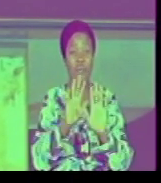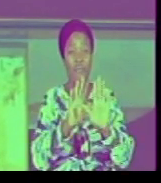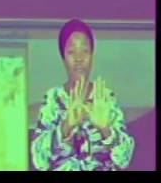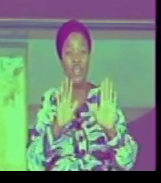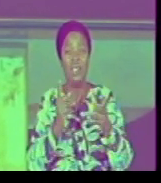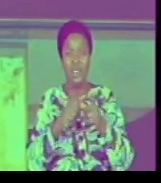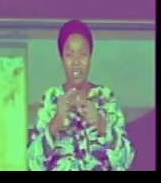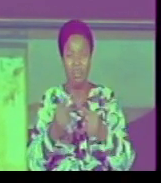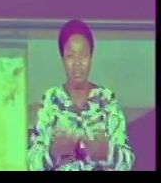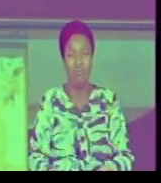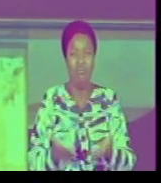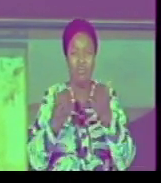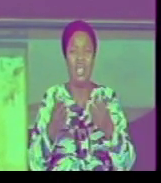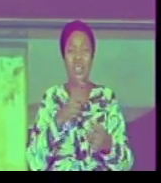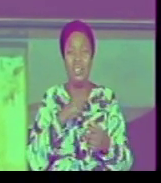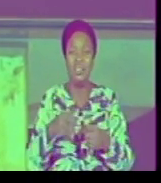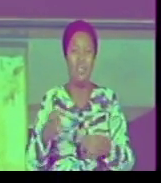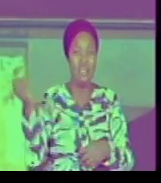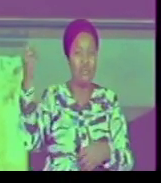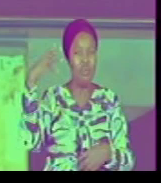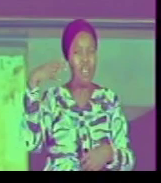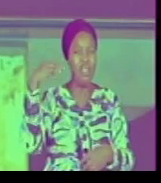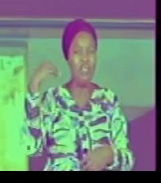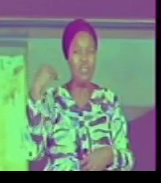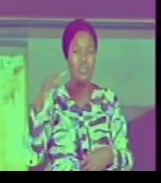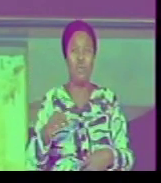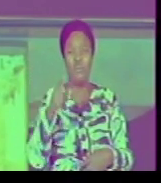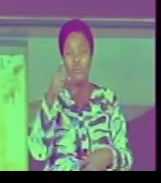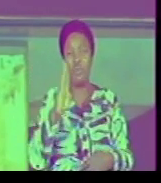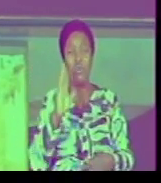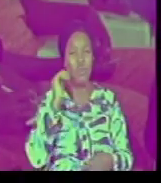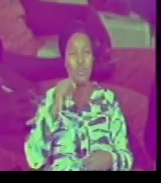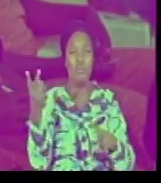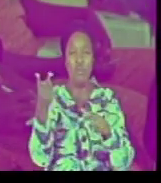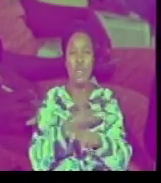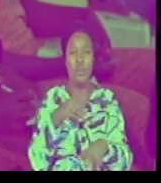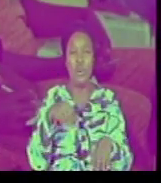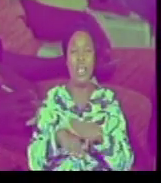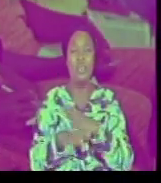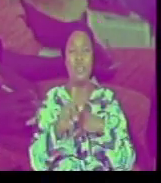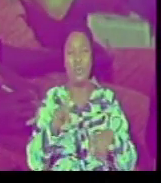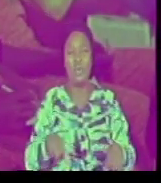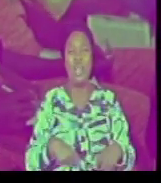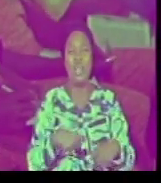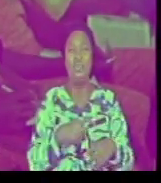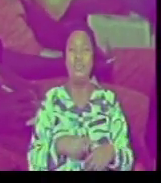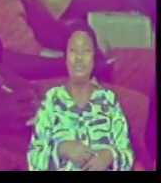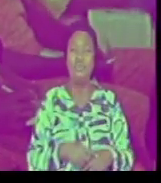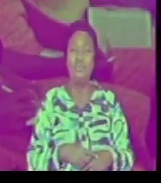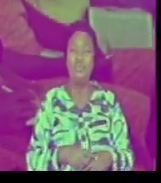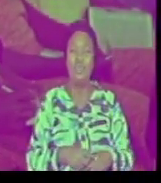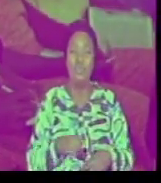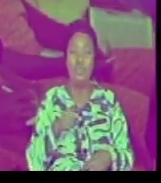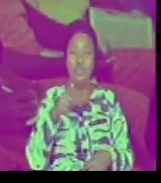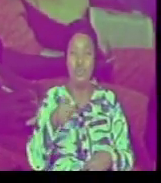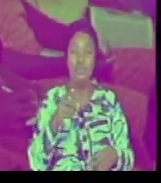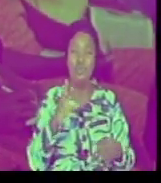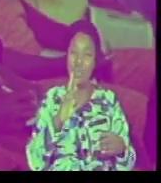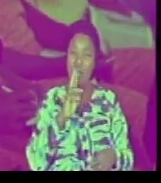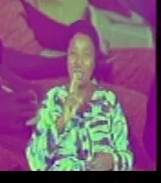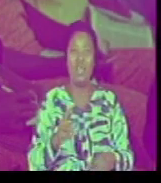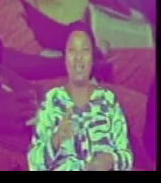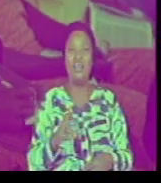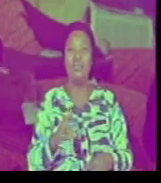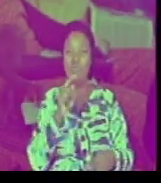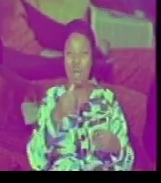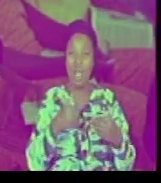the grace of God will multiply in your life. Year of achievement, year of